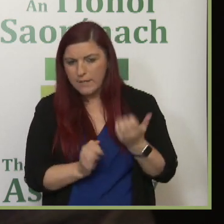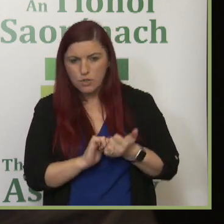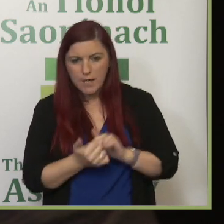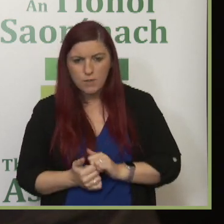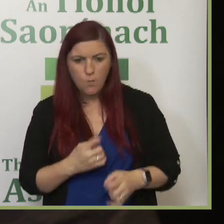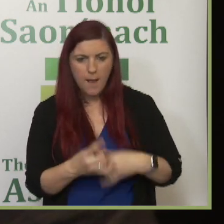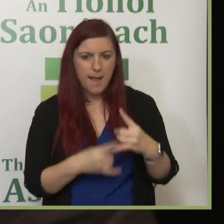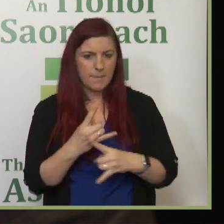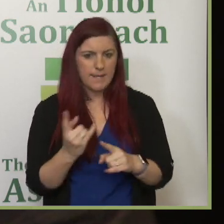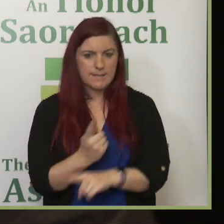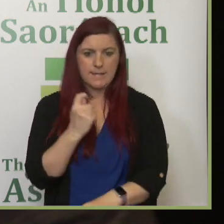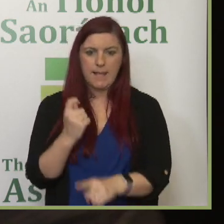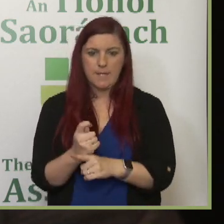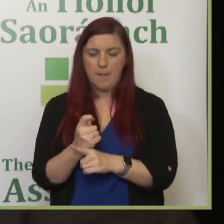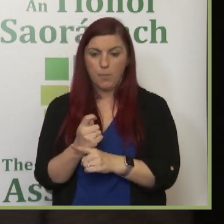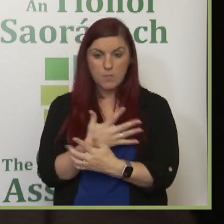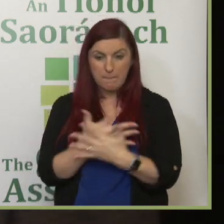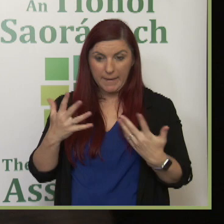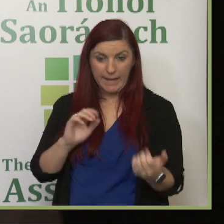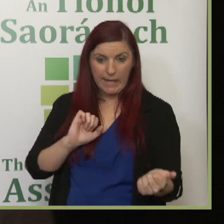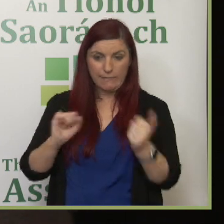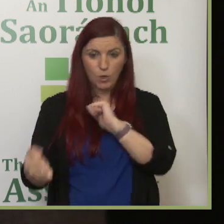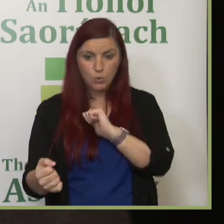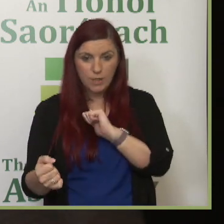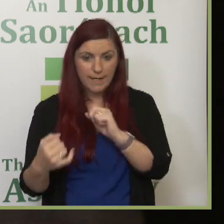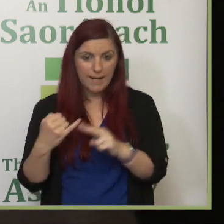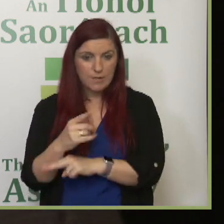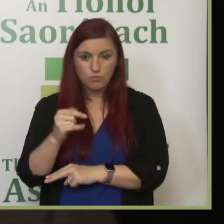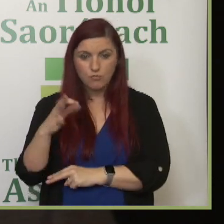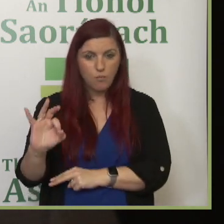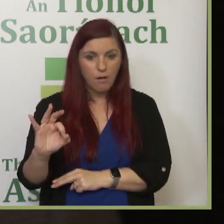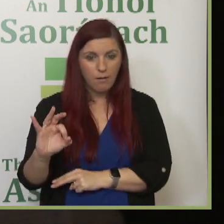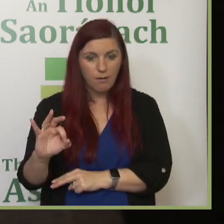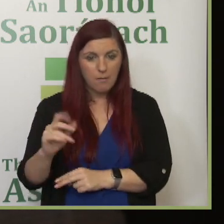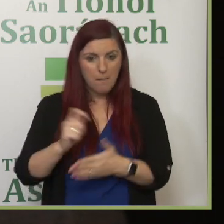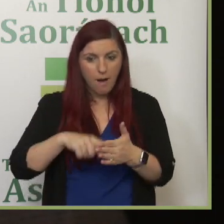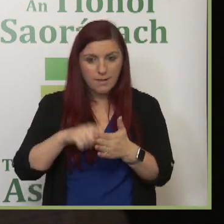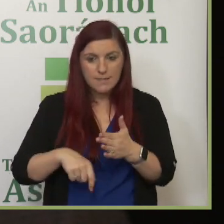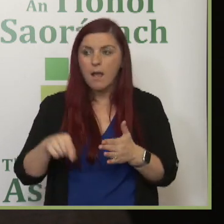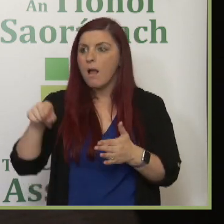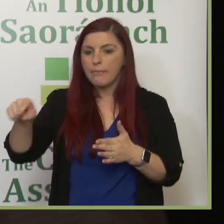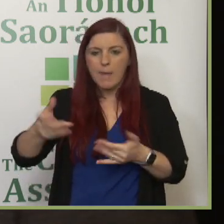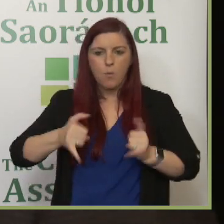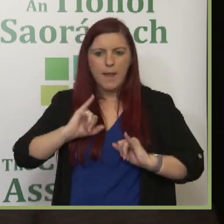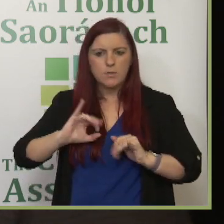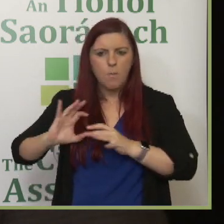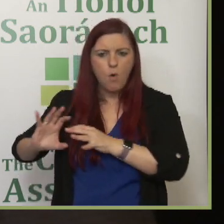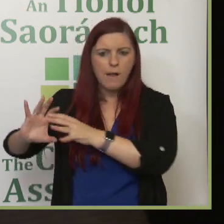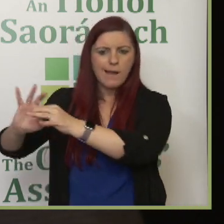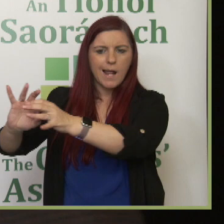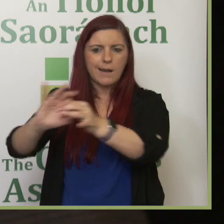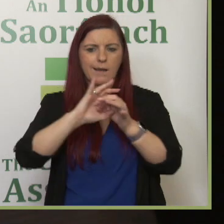seen profound evolution in the drug market. So we've seen the drug market become much more globally connected. We've seen it's much more